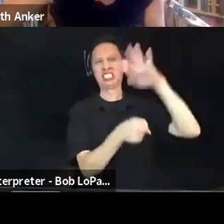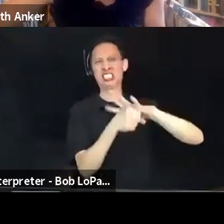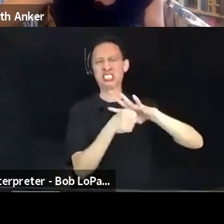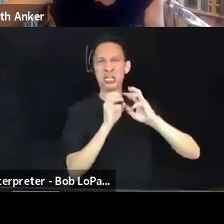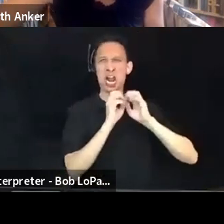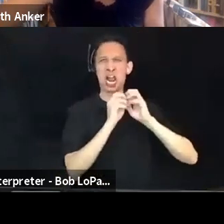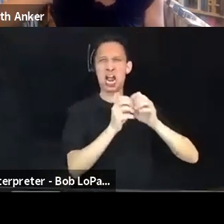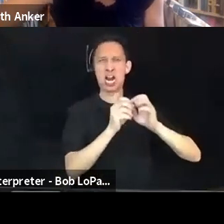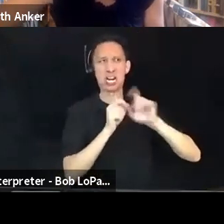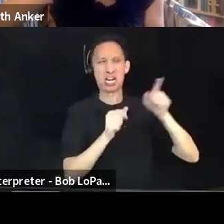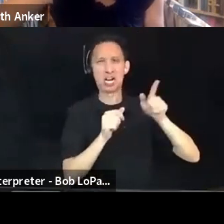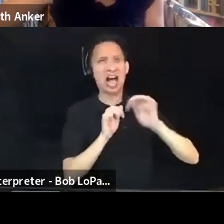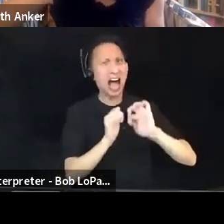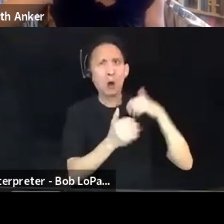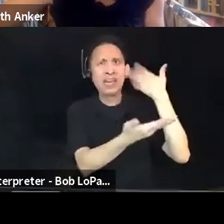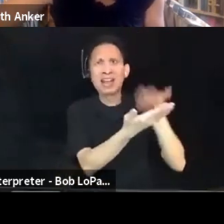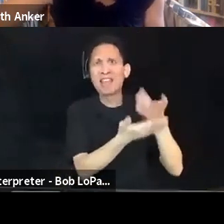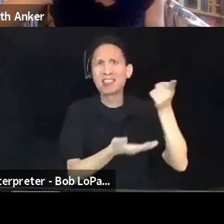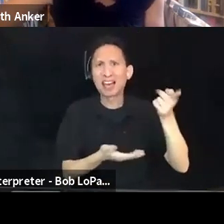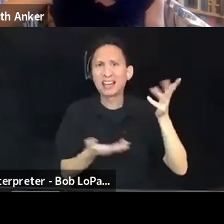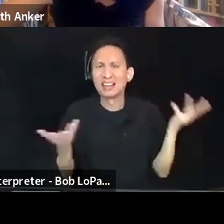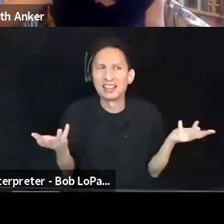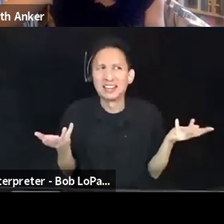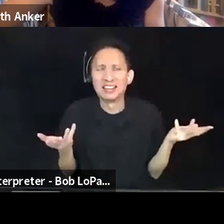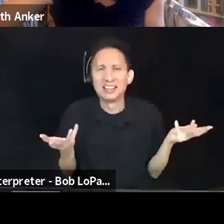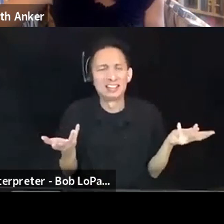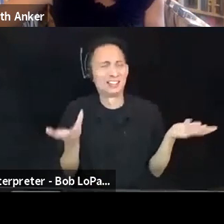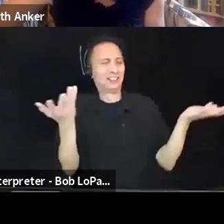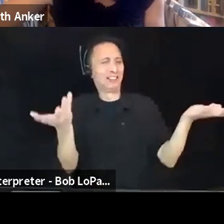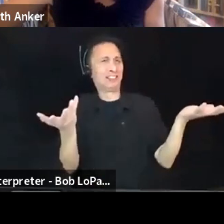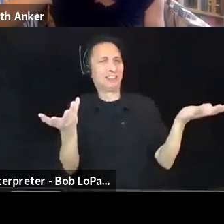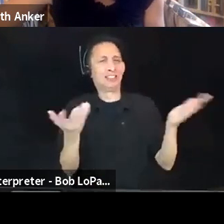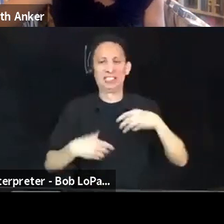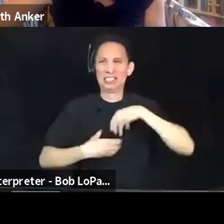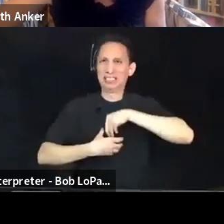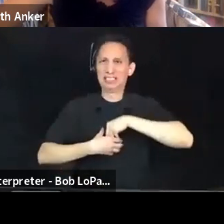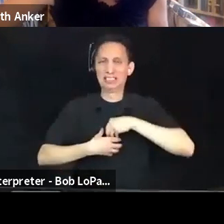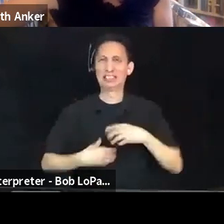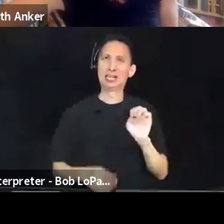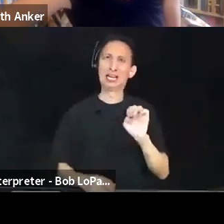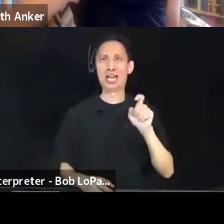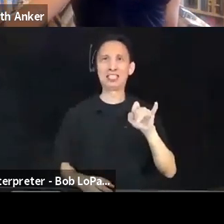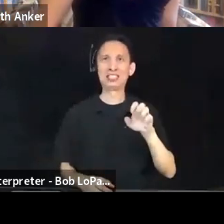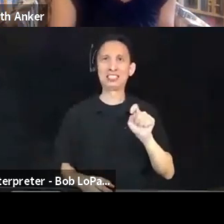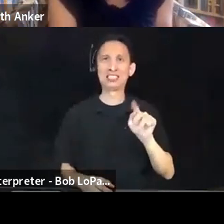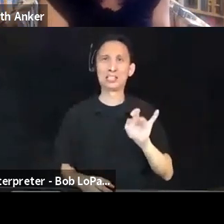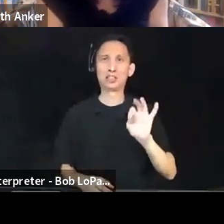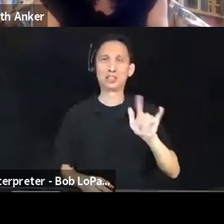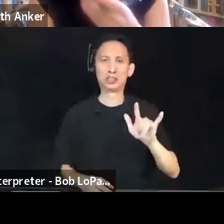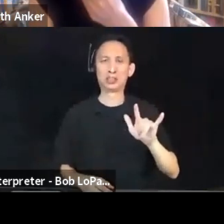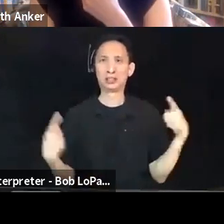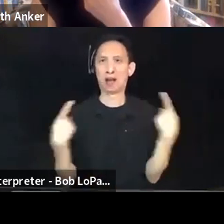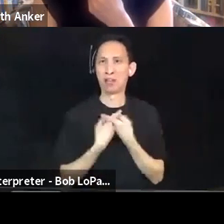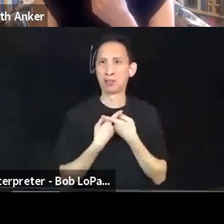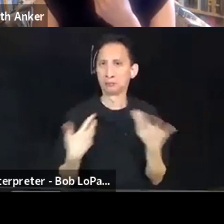highly political conflicts framed as existential conflicts. And, you know, again, I think I find myself